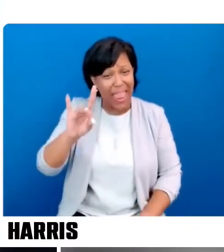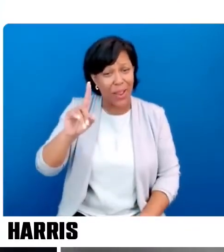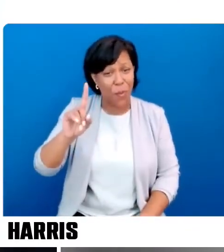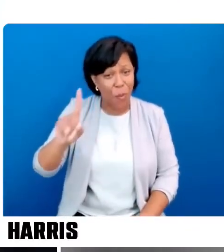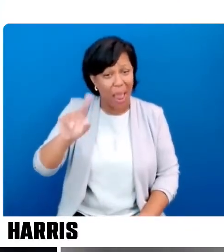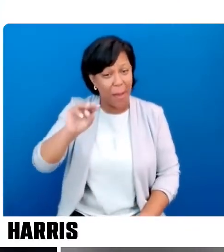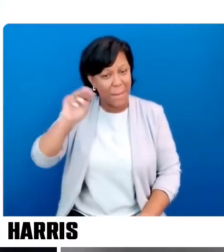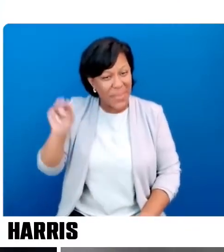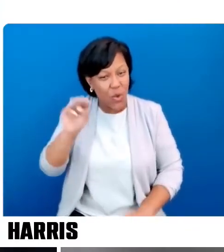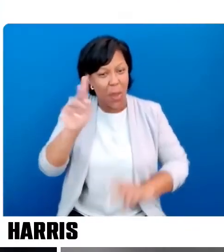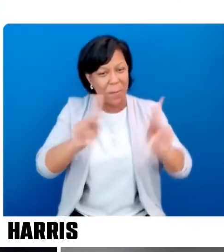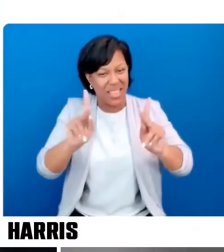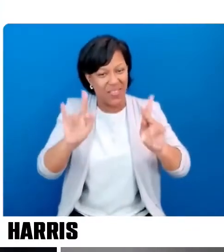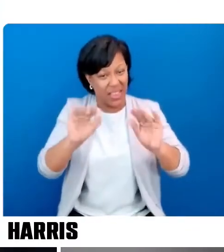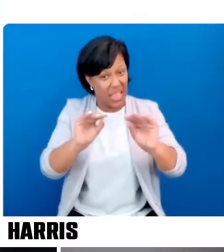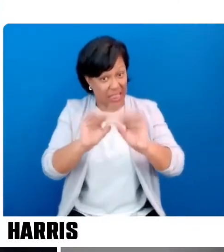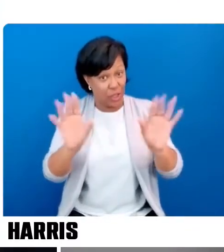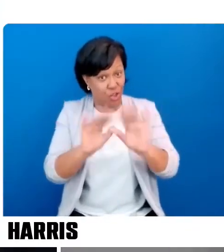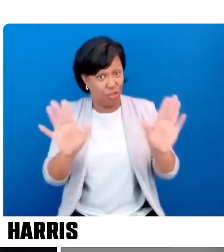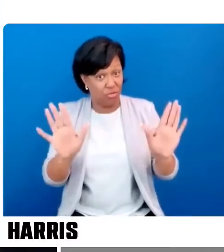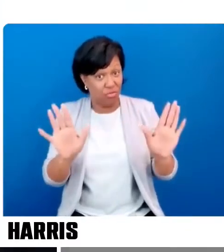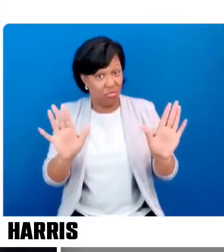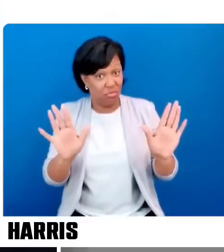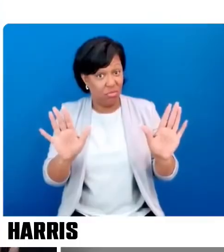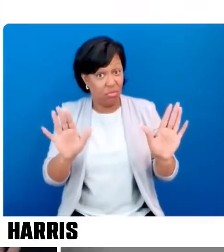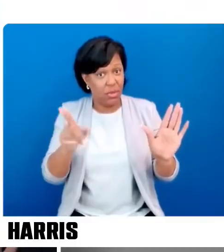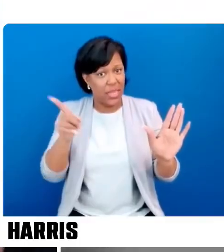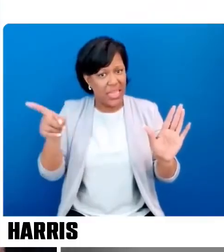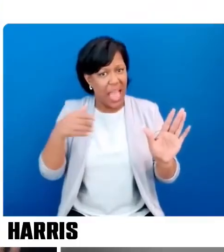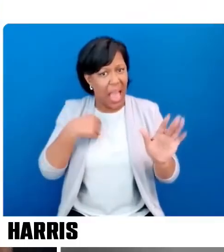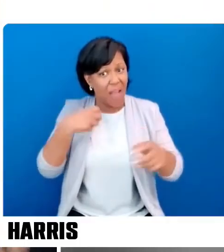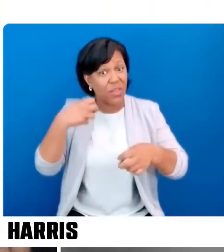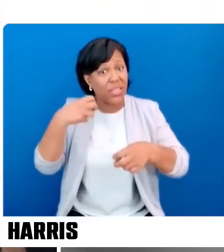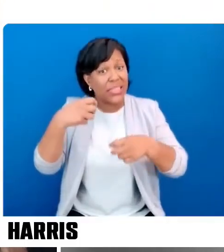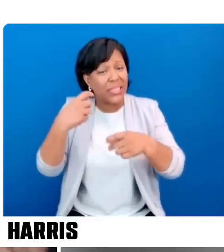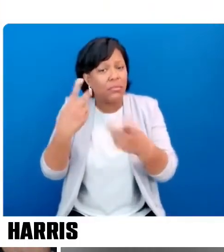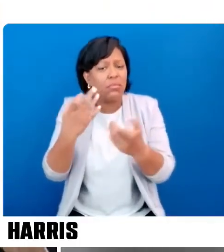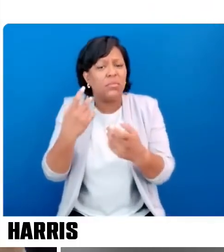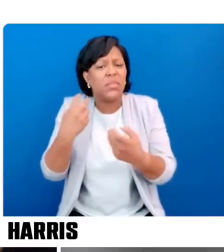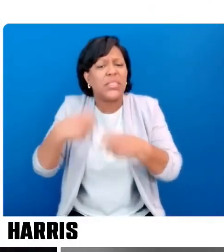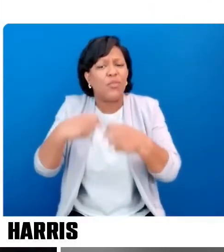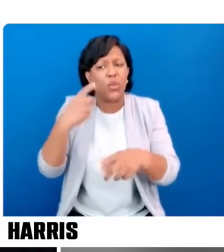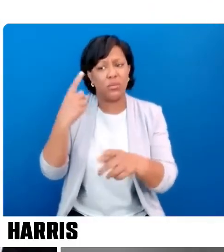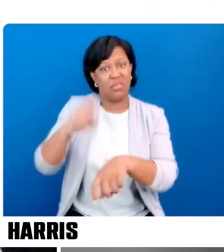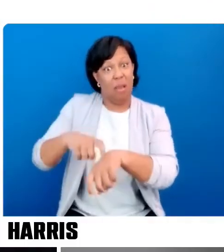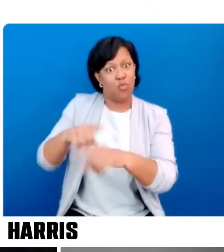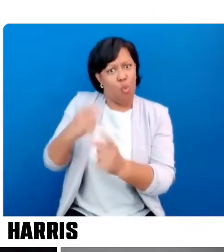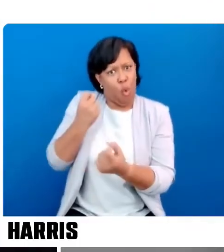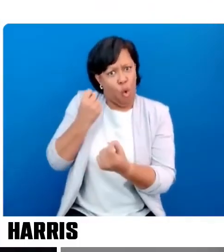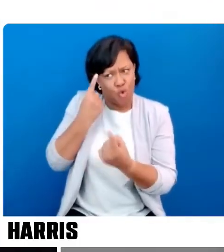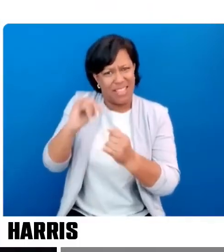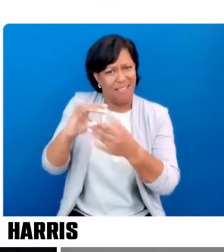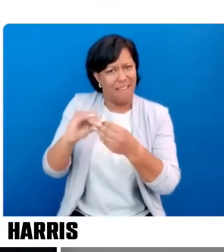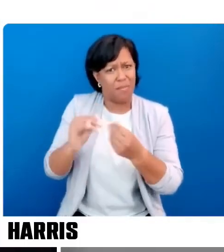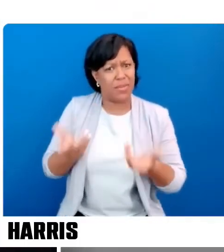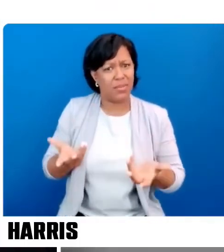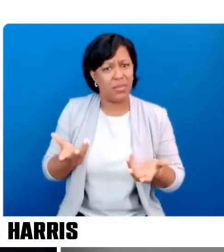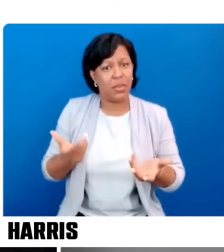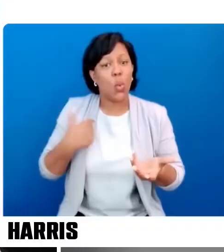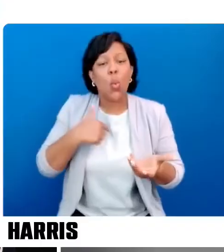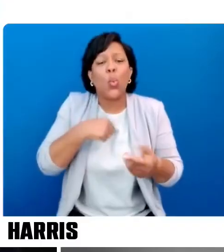he is having a very difficult time processing that. But we cannot afford to have a president of the United